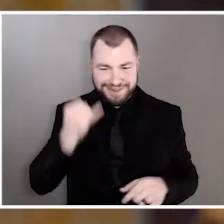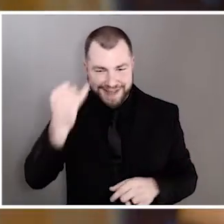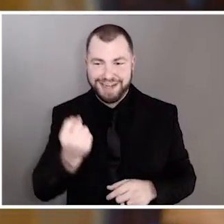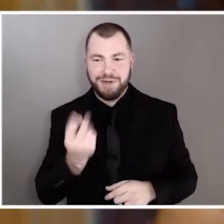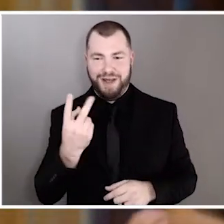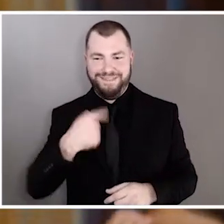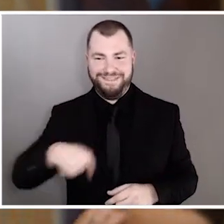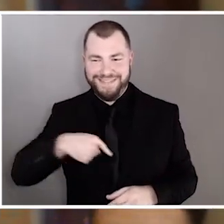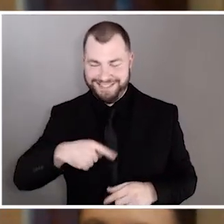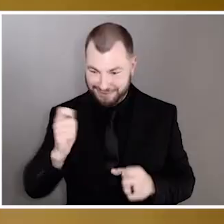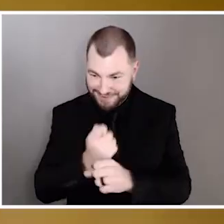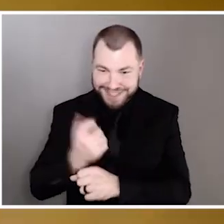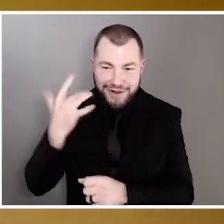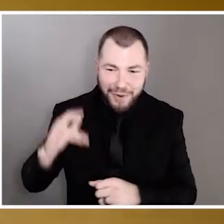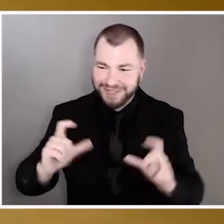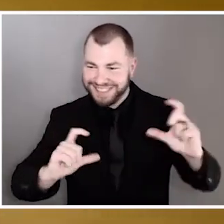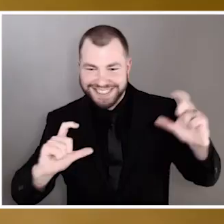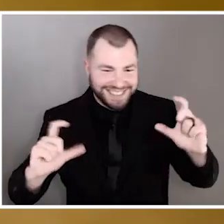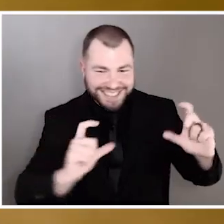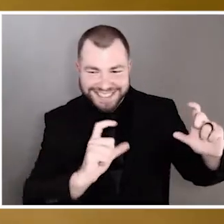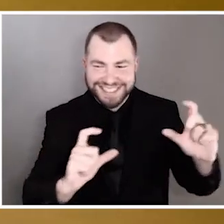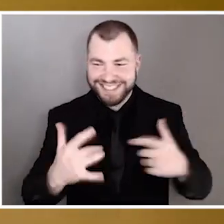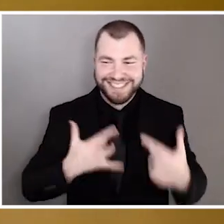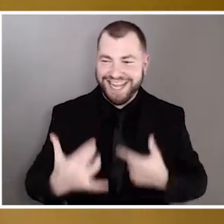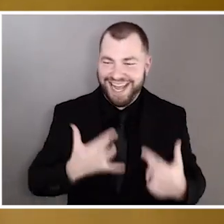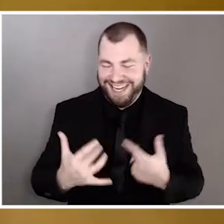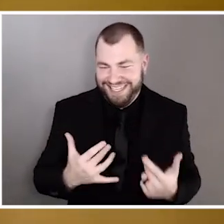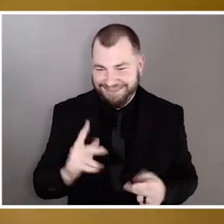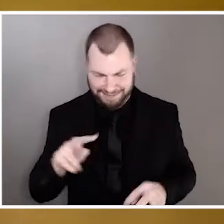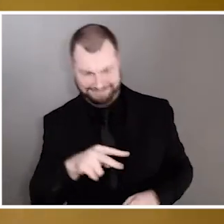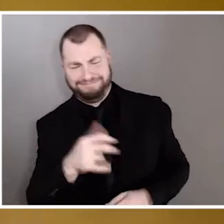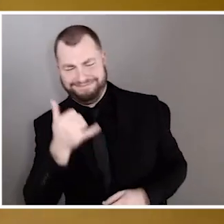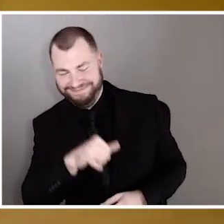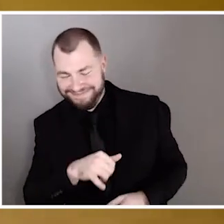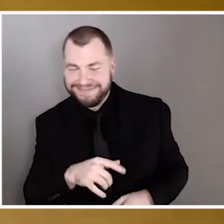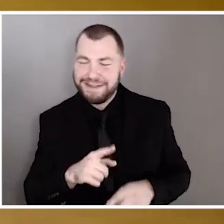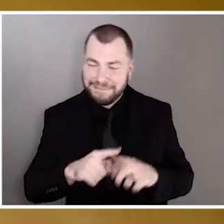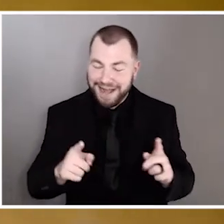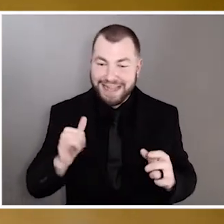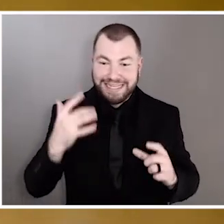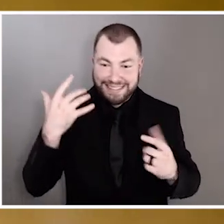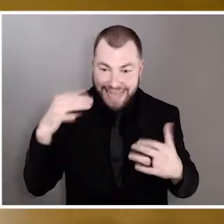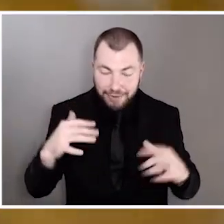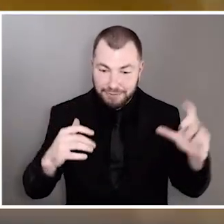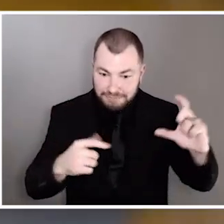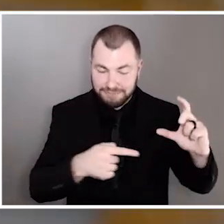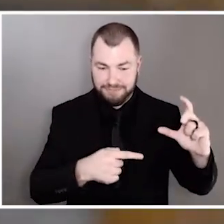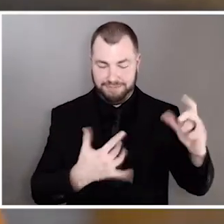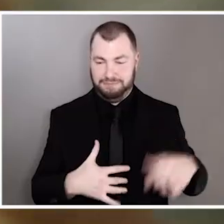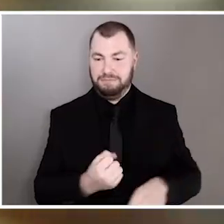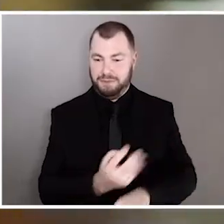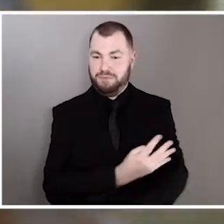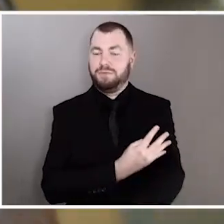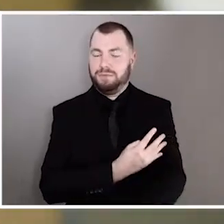12 guys win a gold medal and they going around the village and we're just being obnoxious. So this sound kind of gives me goosebumps a